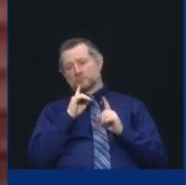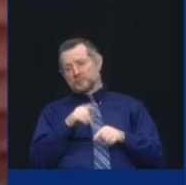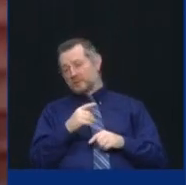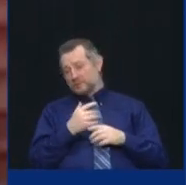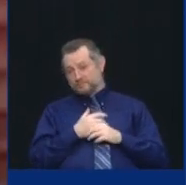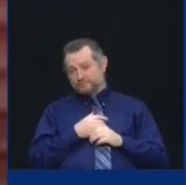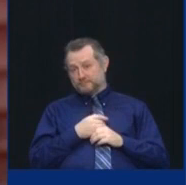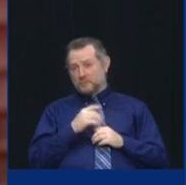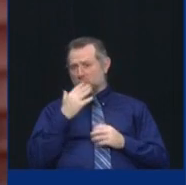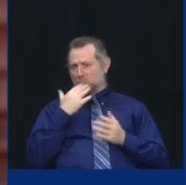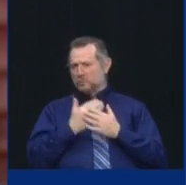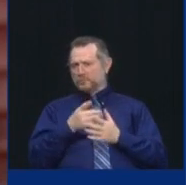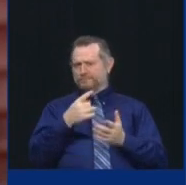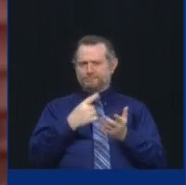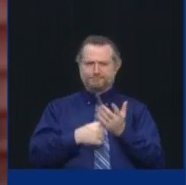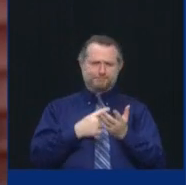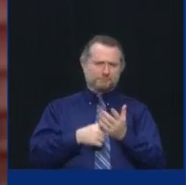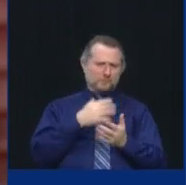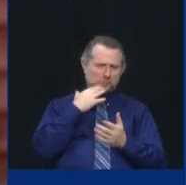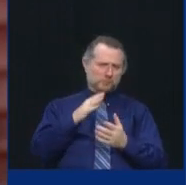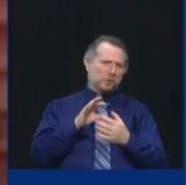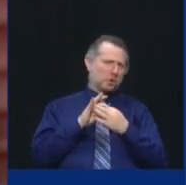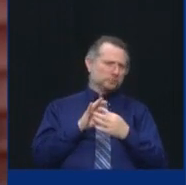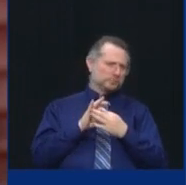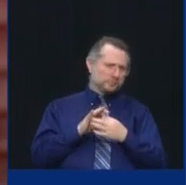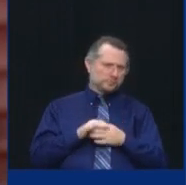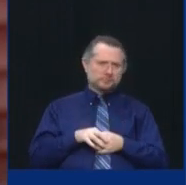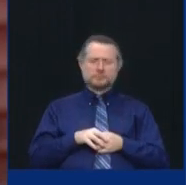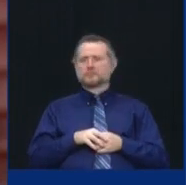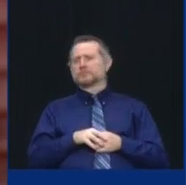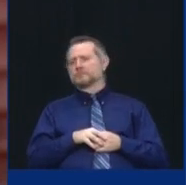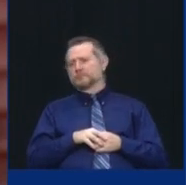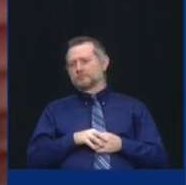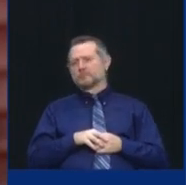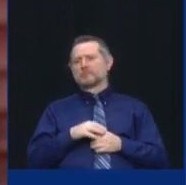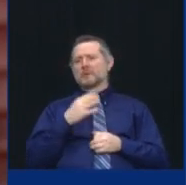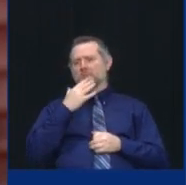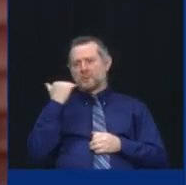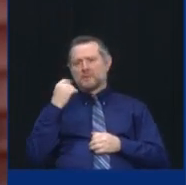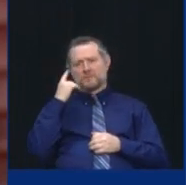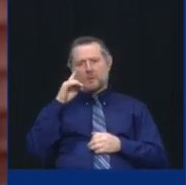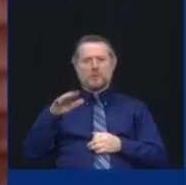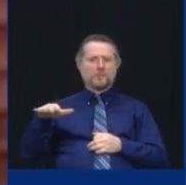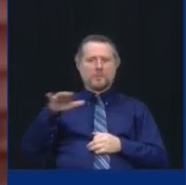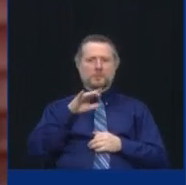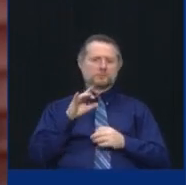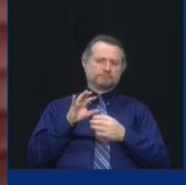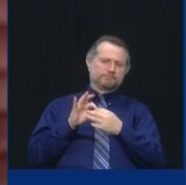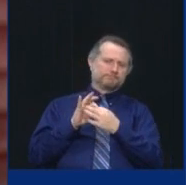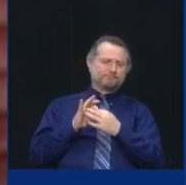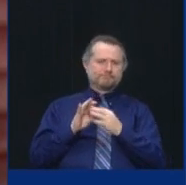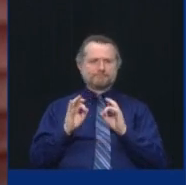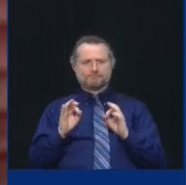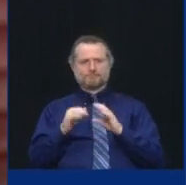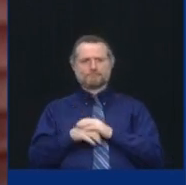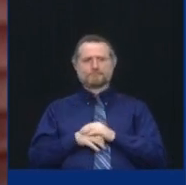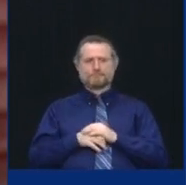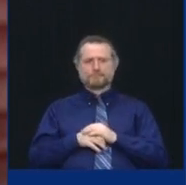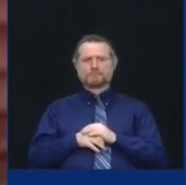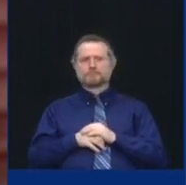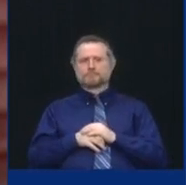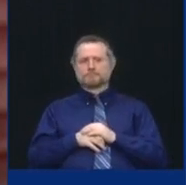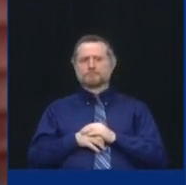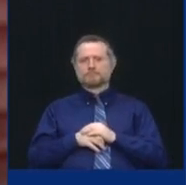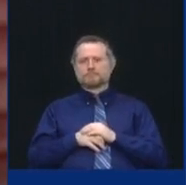good discussions. We have a good relationship. And it's in everyone's best interest, right? When we talk about